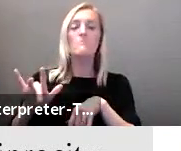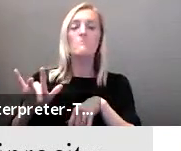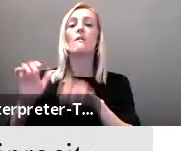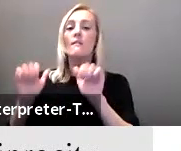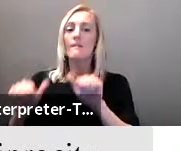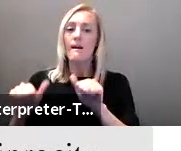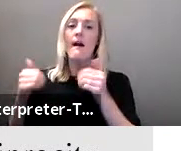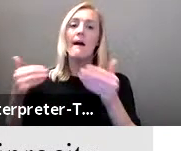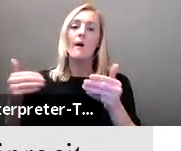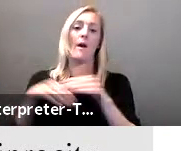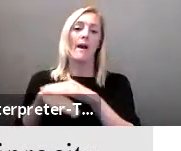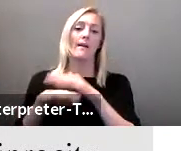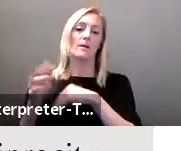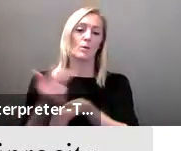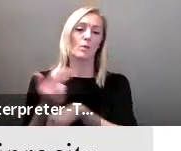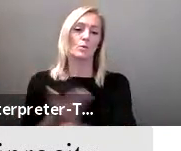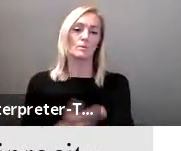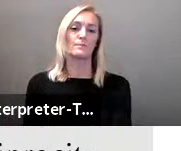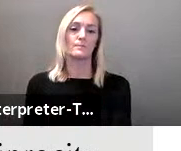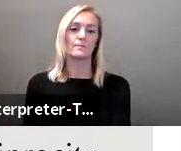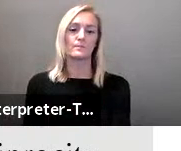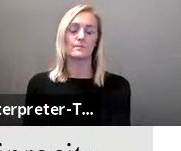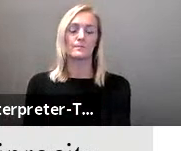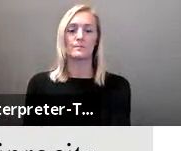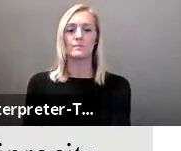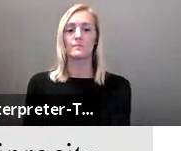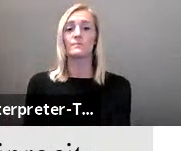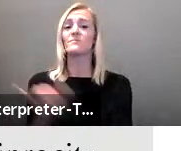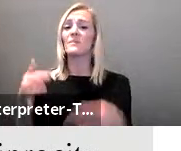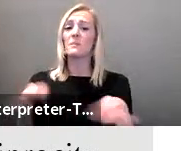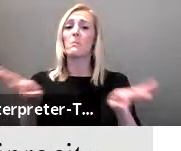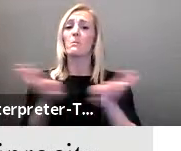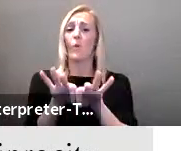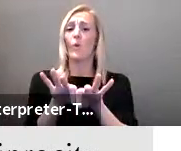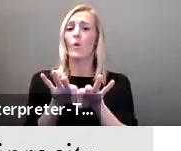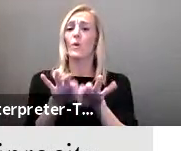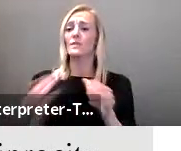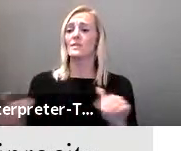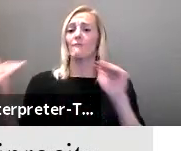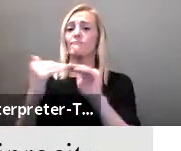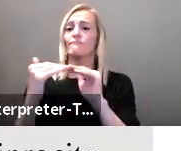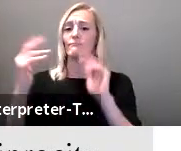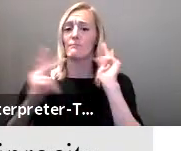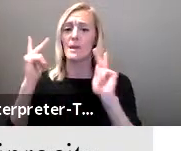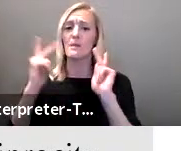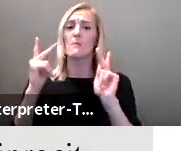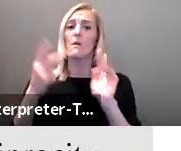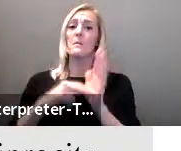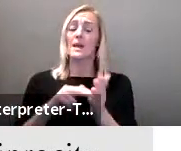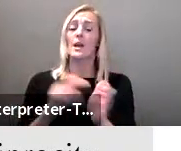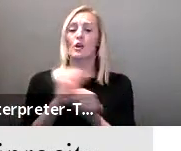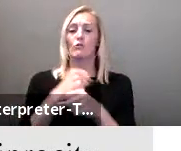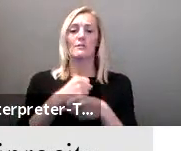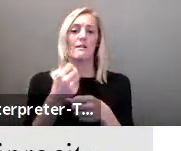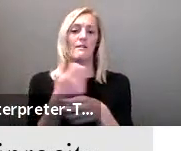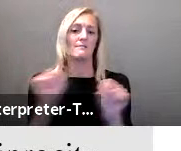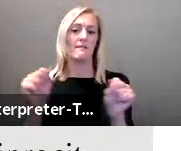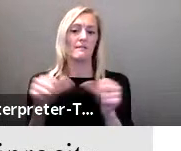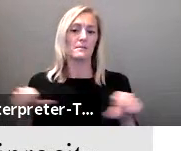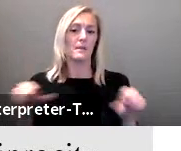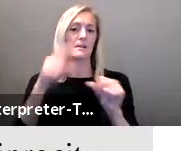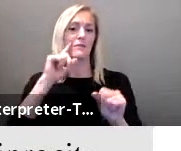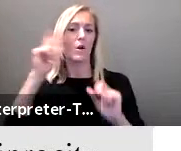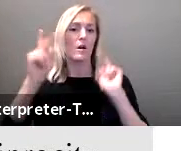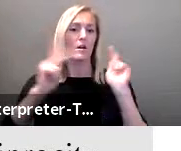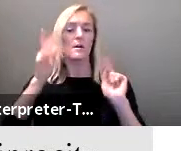actually access them. We also learned the importance of meeting people where they are, and that is creating those safe spaces for parents to discuss their